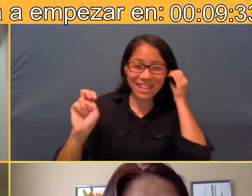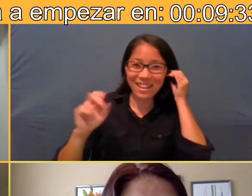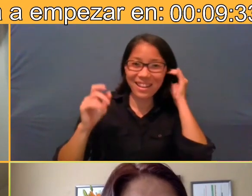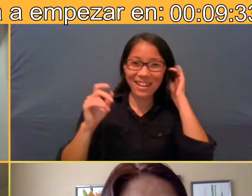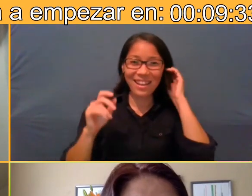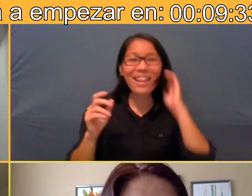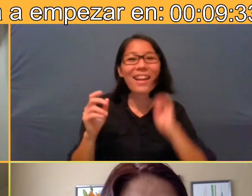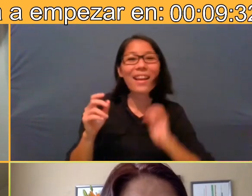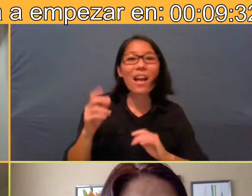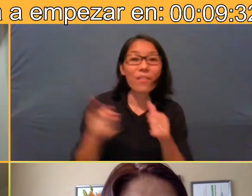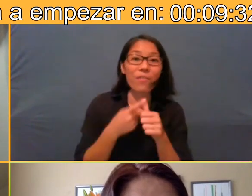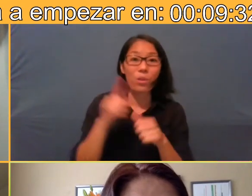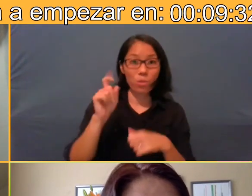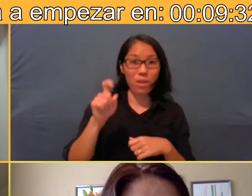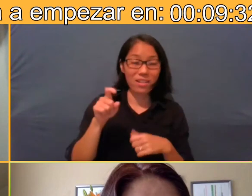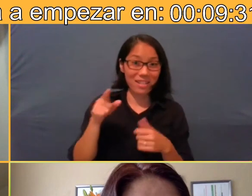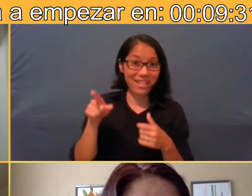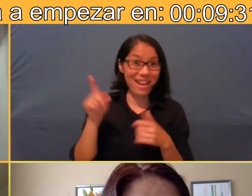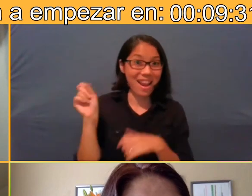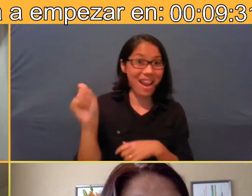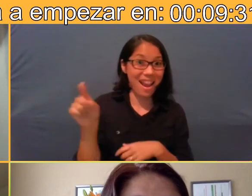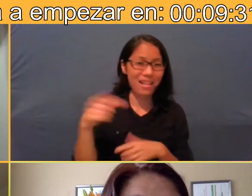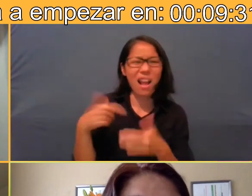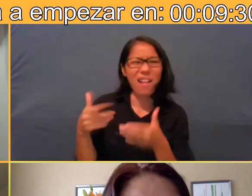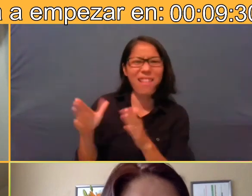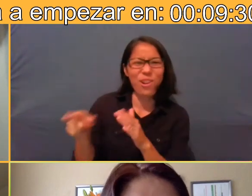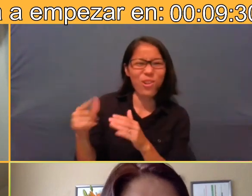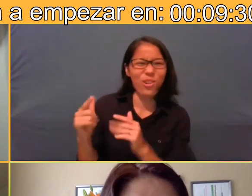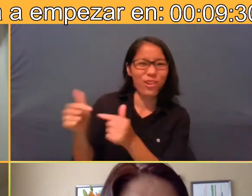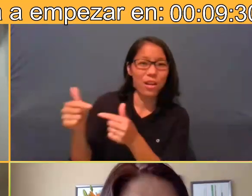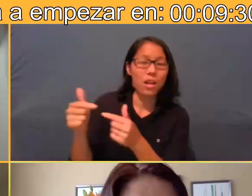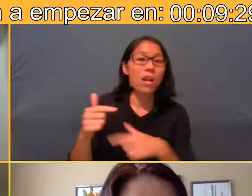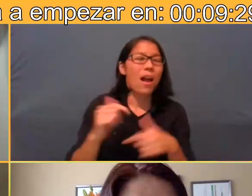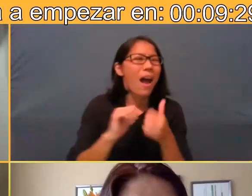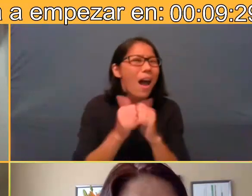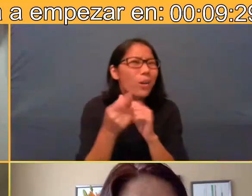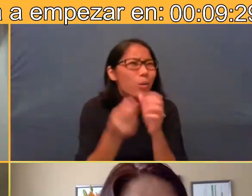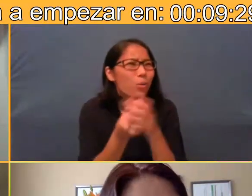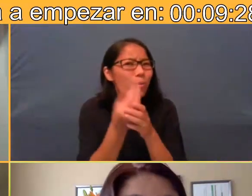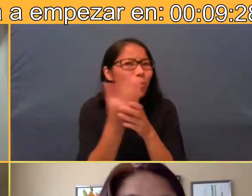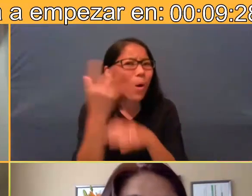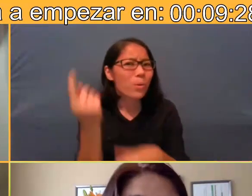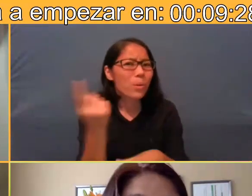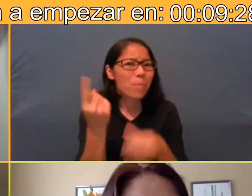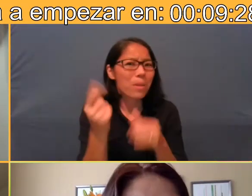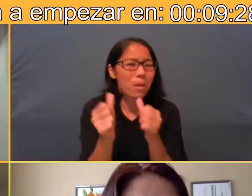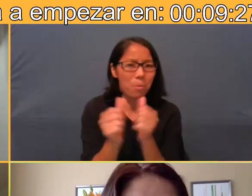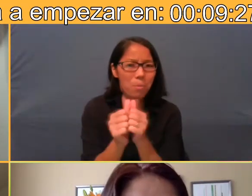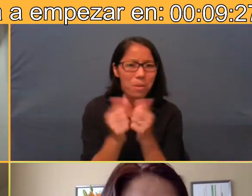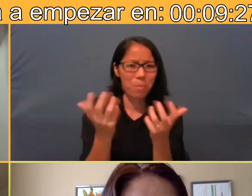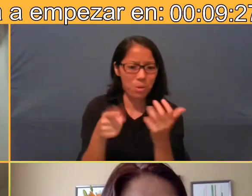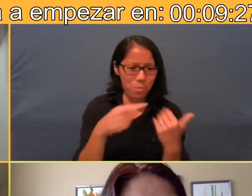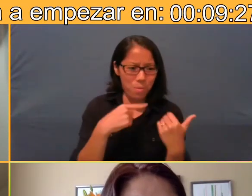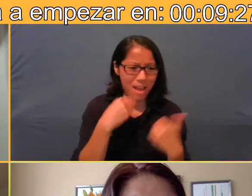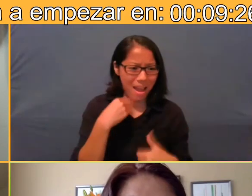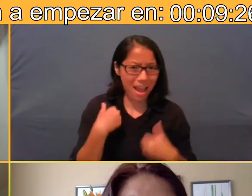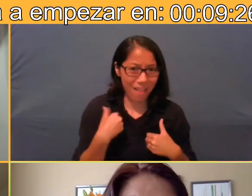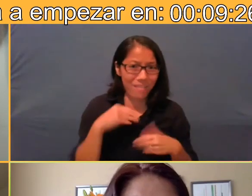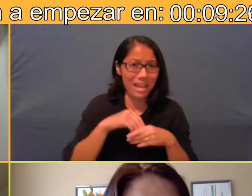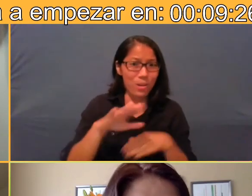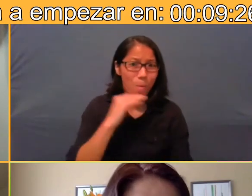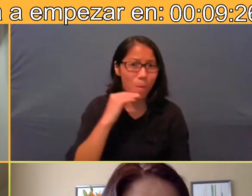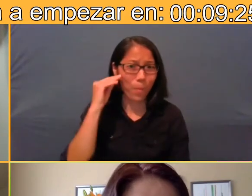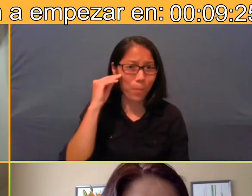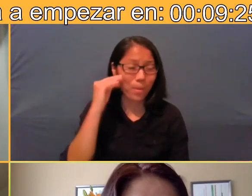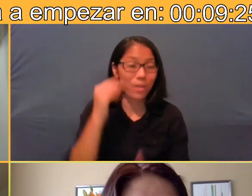that she asked them, and I'll let her take over, was how do you grow something with just what you have in the house? And so everything that